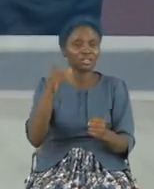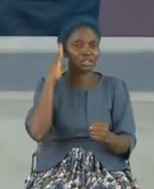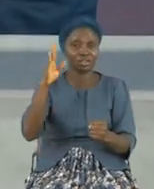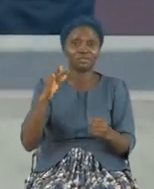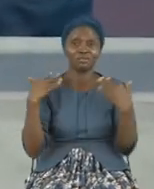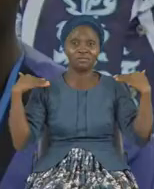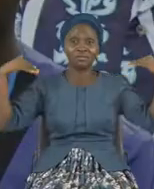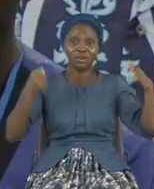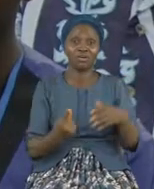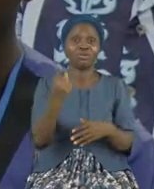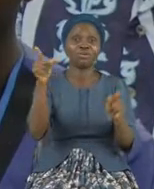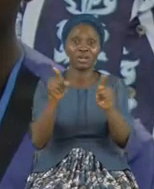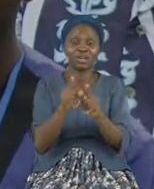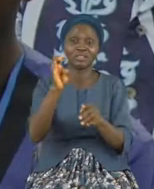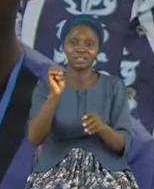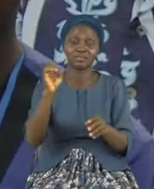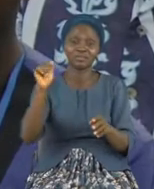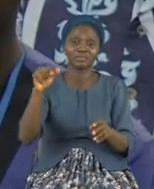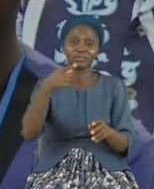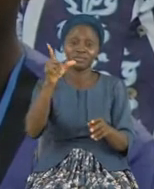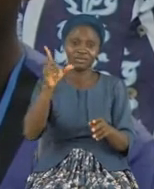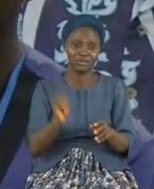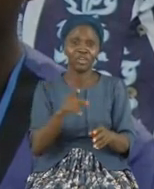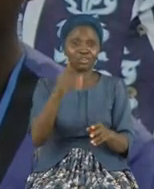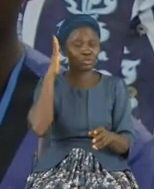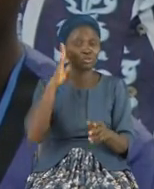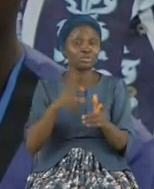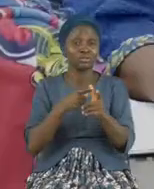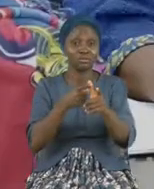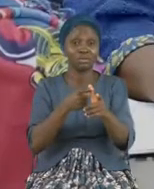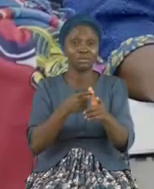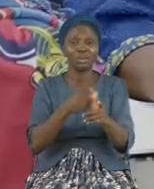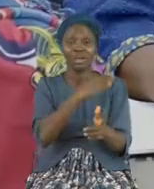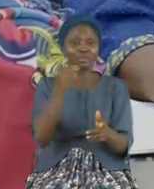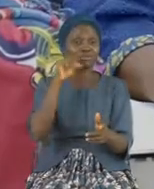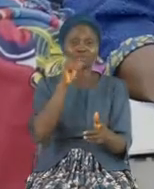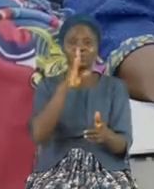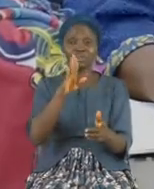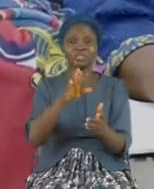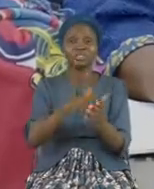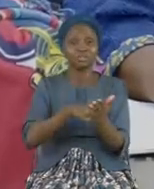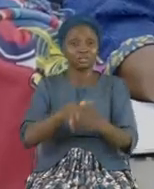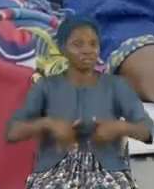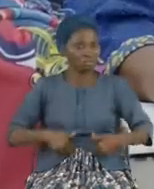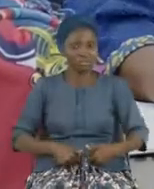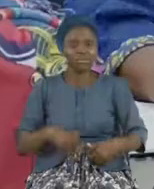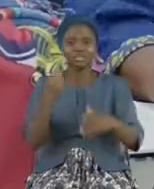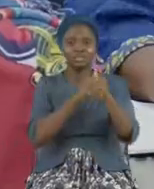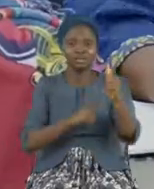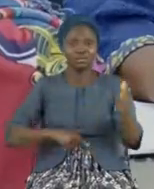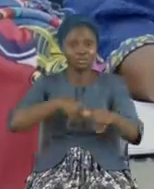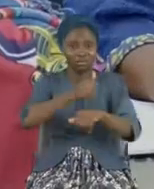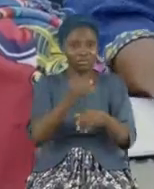will not faint. You will run, and you will not be tired. The Lord confirm it in your life